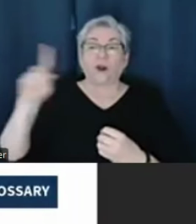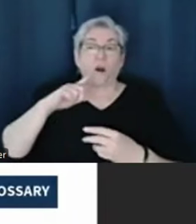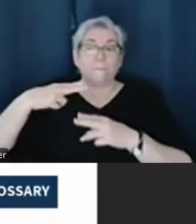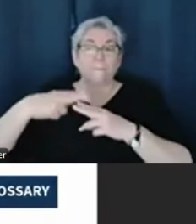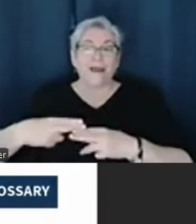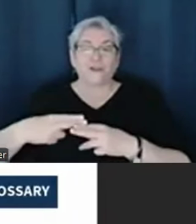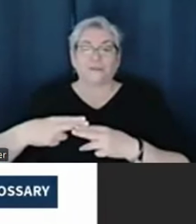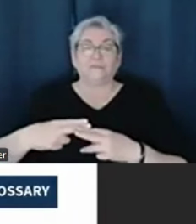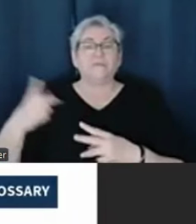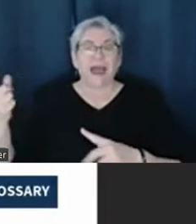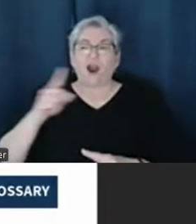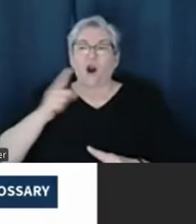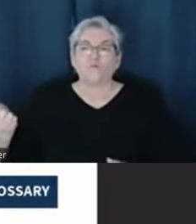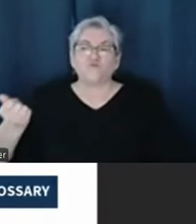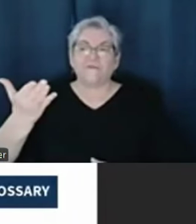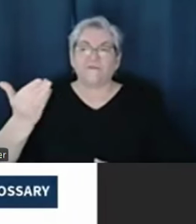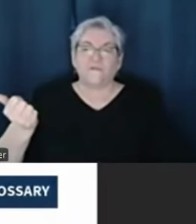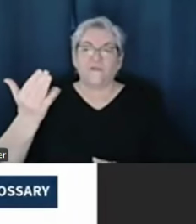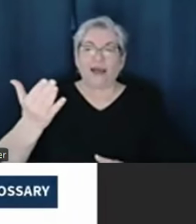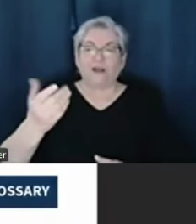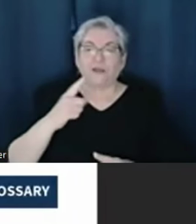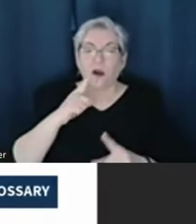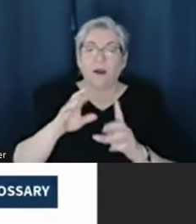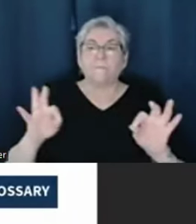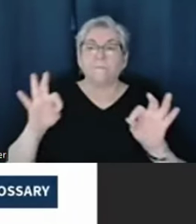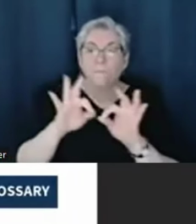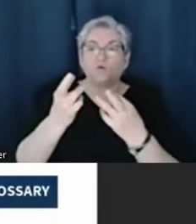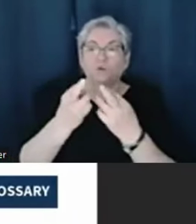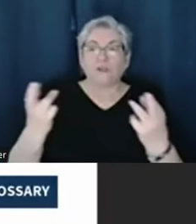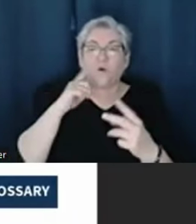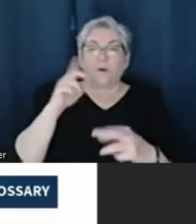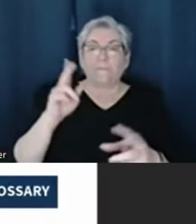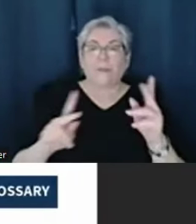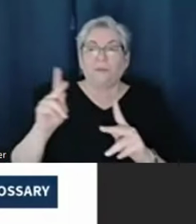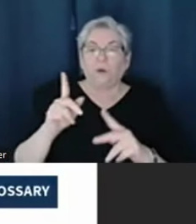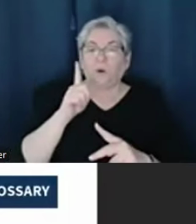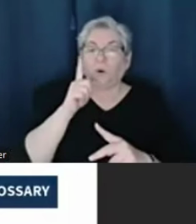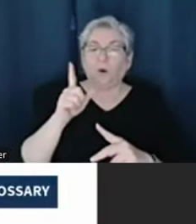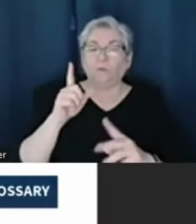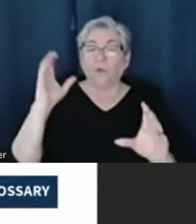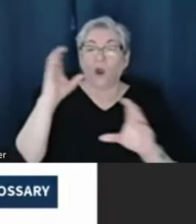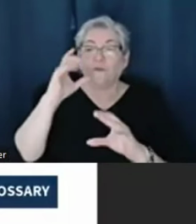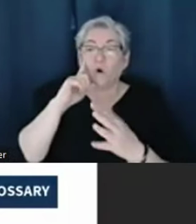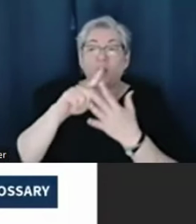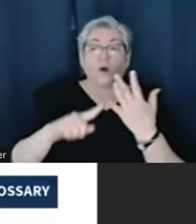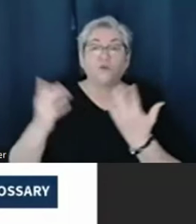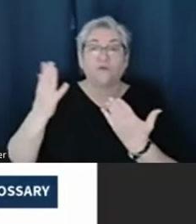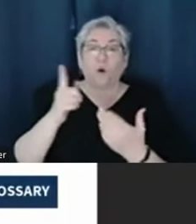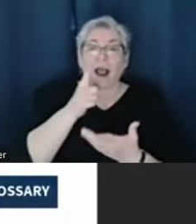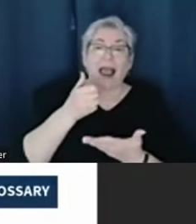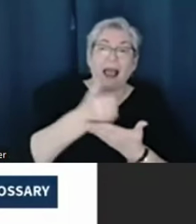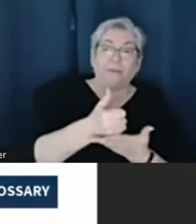providers and are important resources for folks who are either seeking these services or helping people advocate for